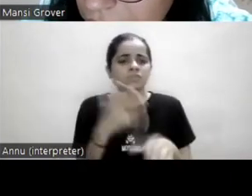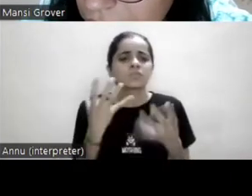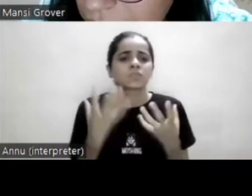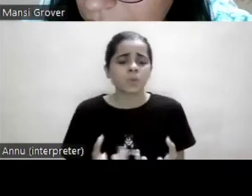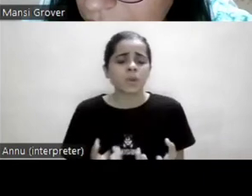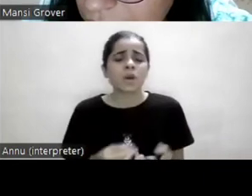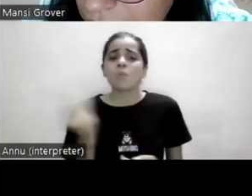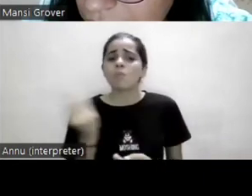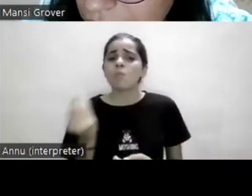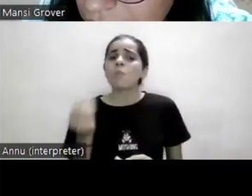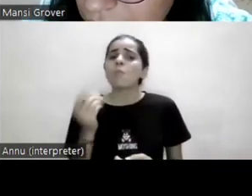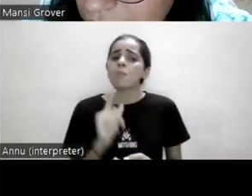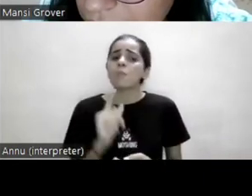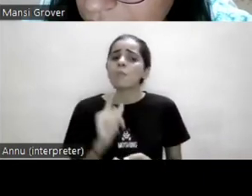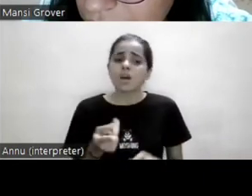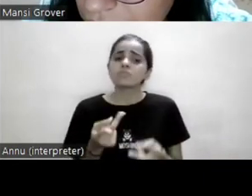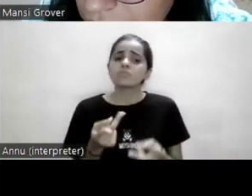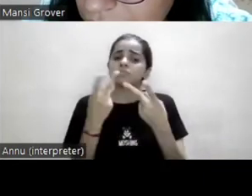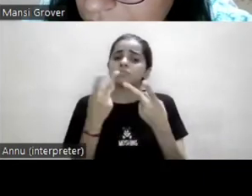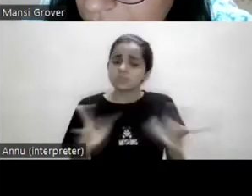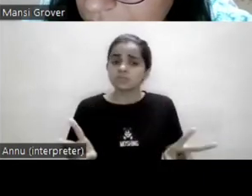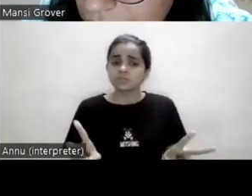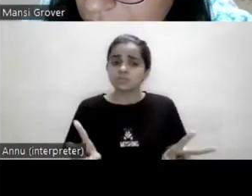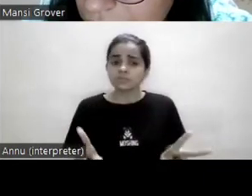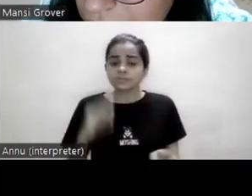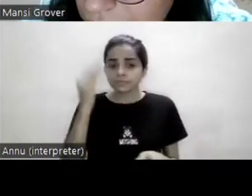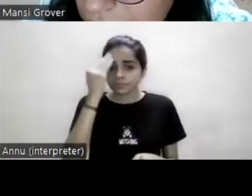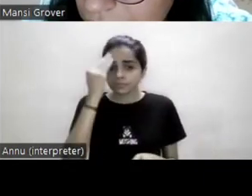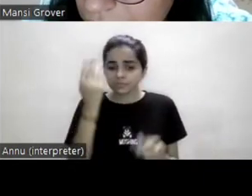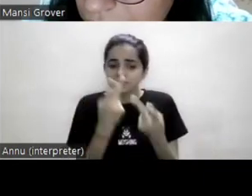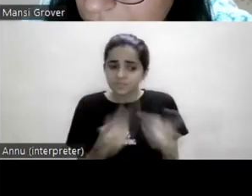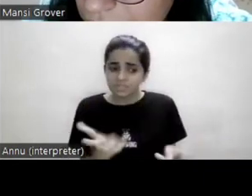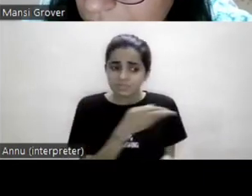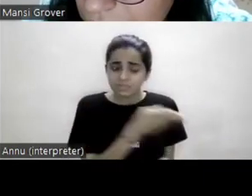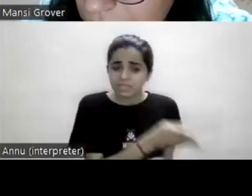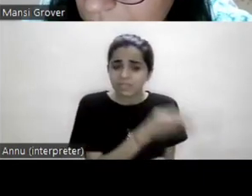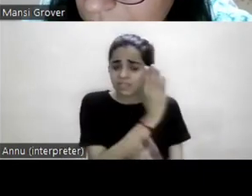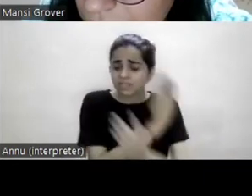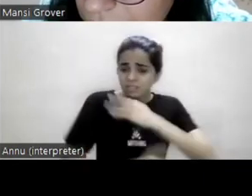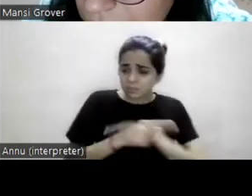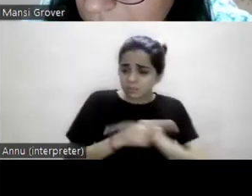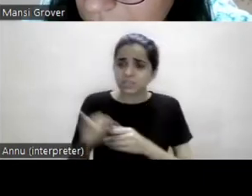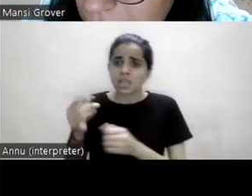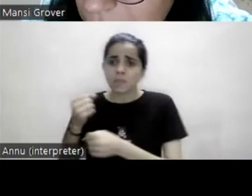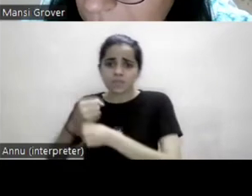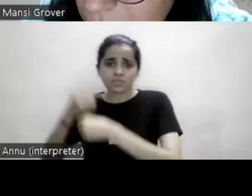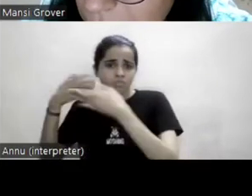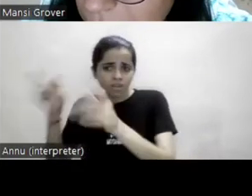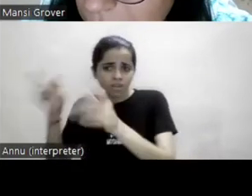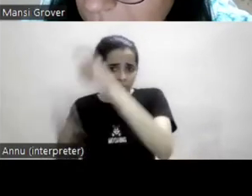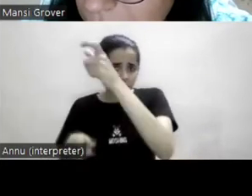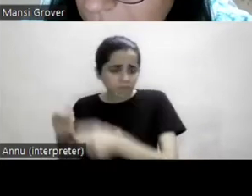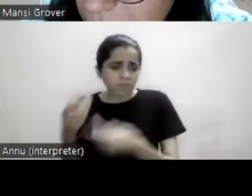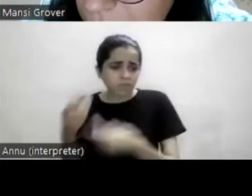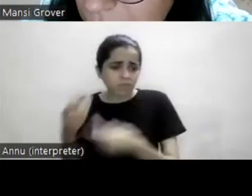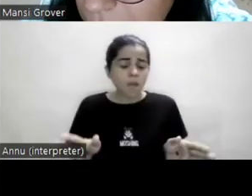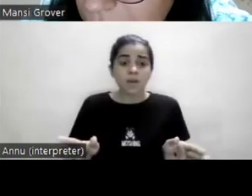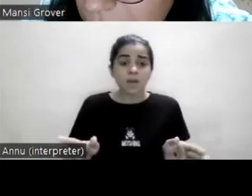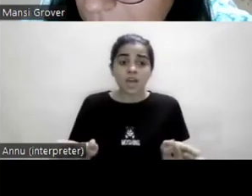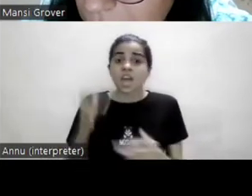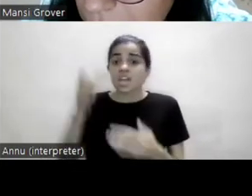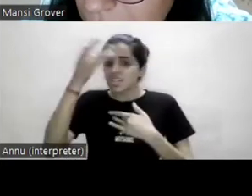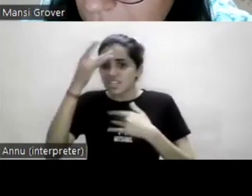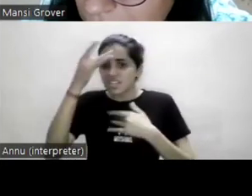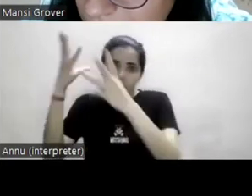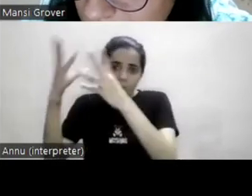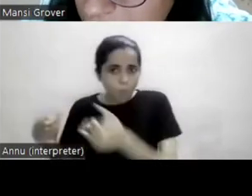But, you know, this difference, we need to know this difference. You know, obviously a disease is to be cured, and a disability is not a disease